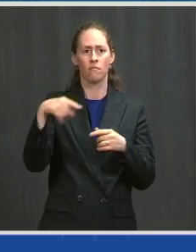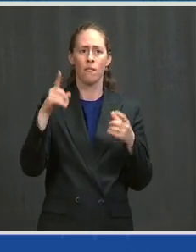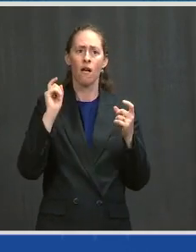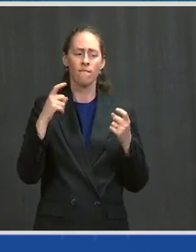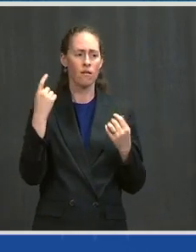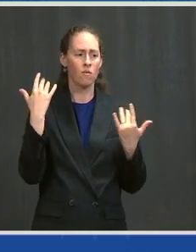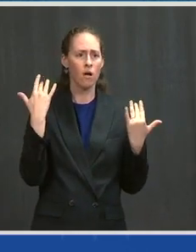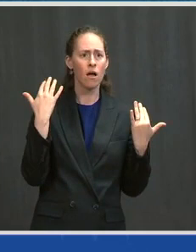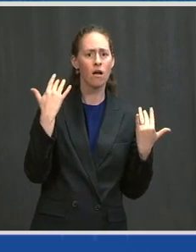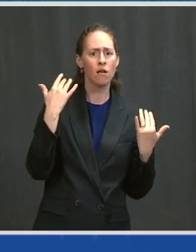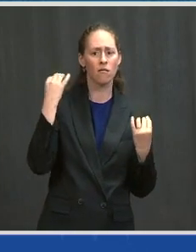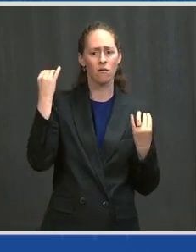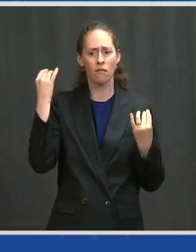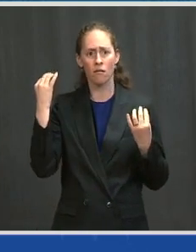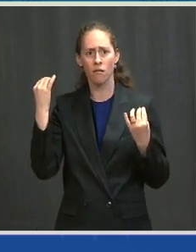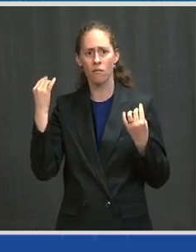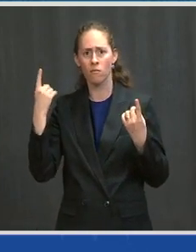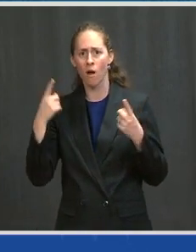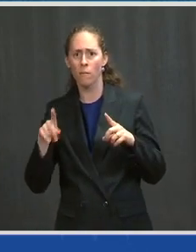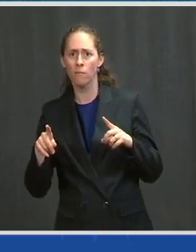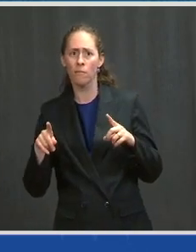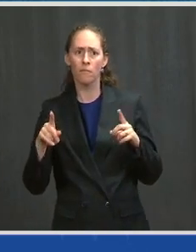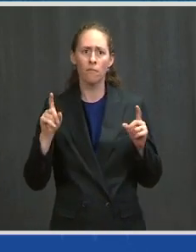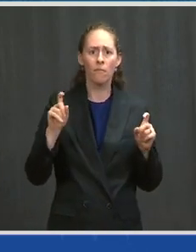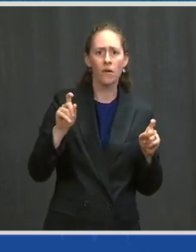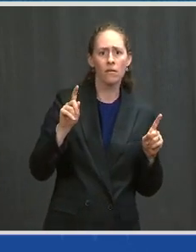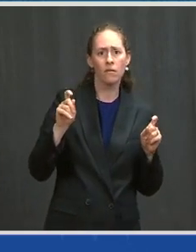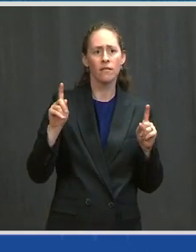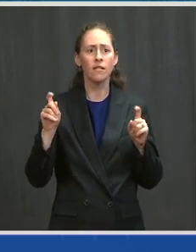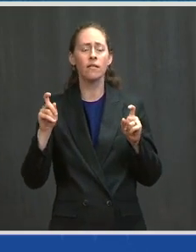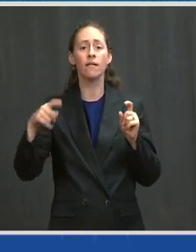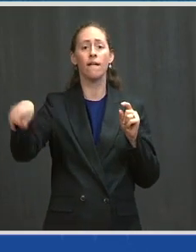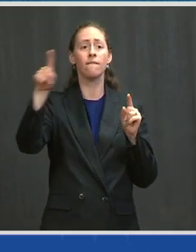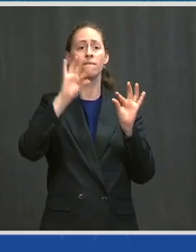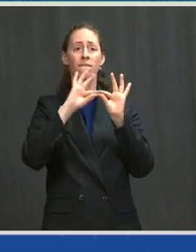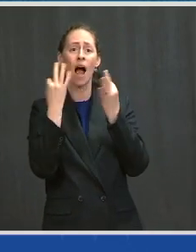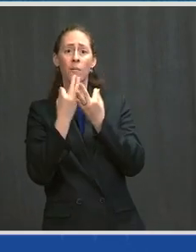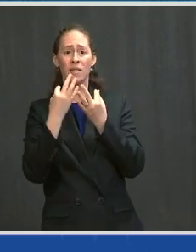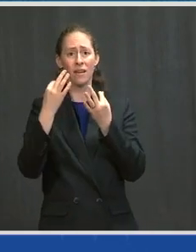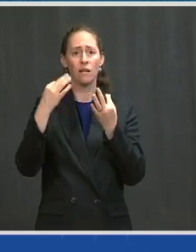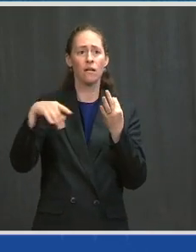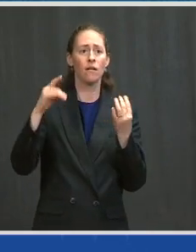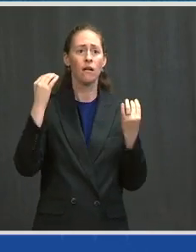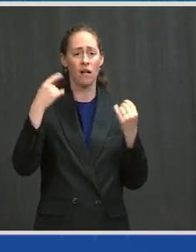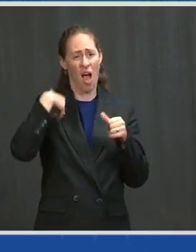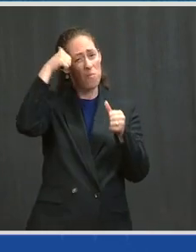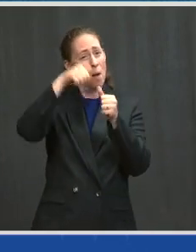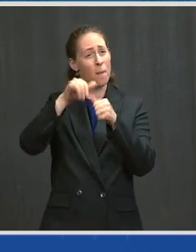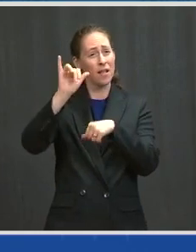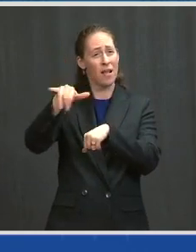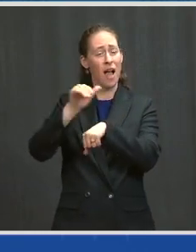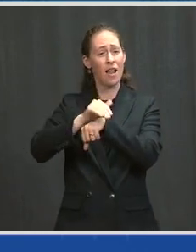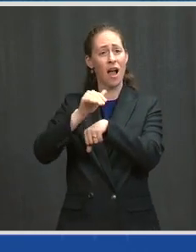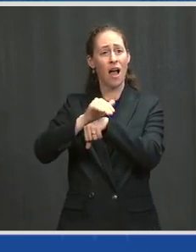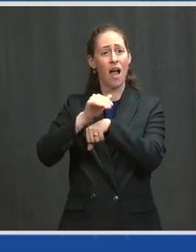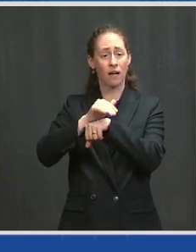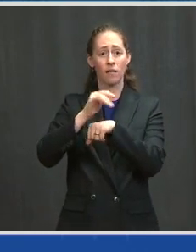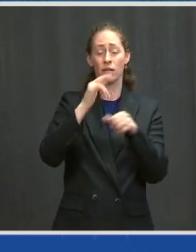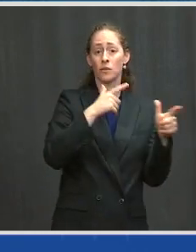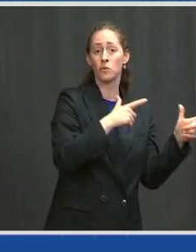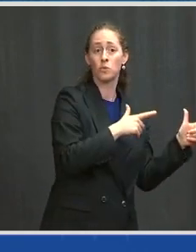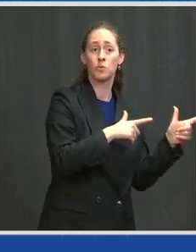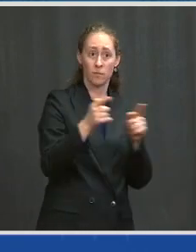happened. The families, I remember going down there to the Pulse nightclub afterwards